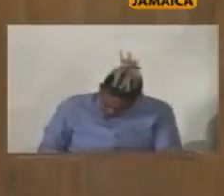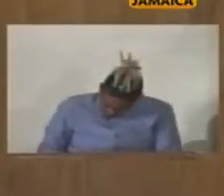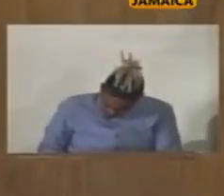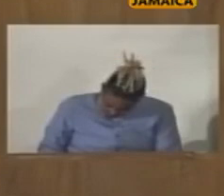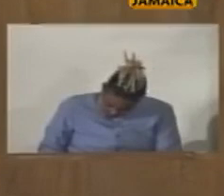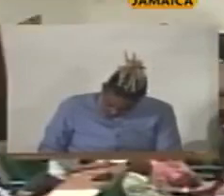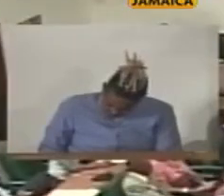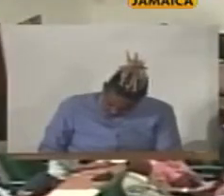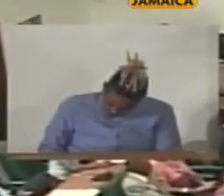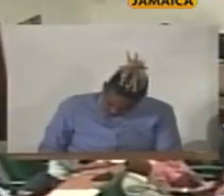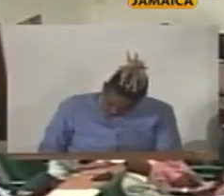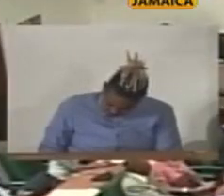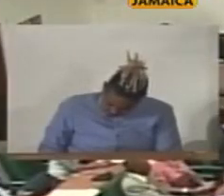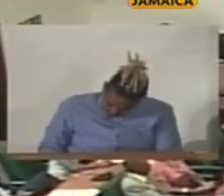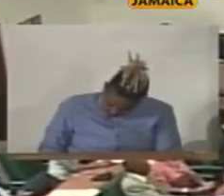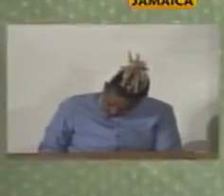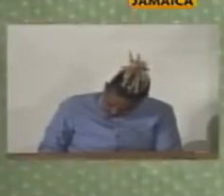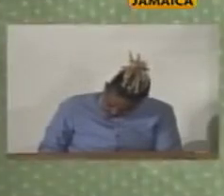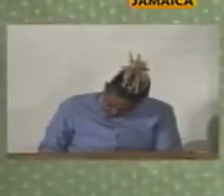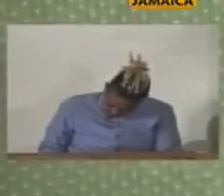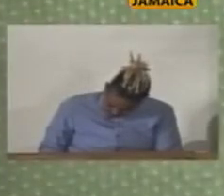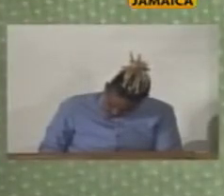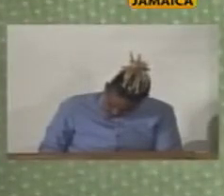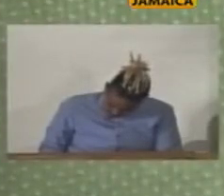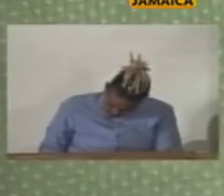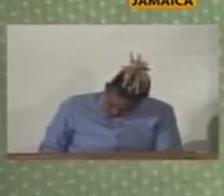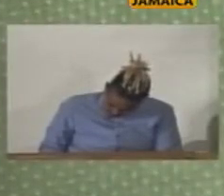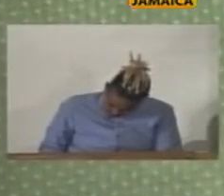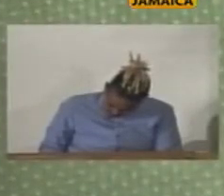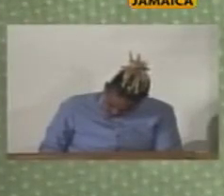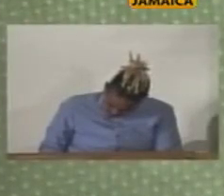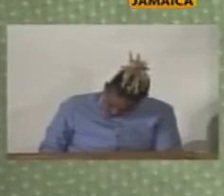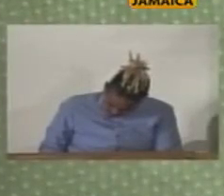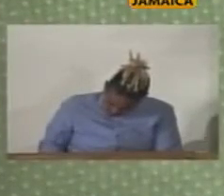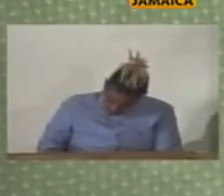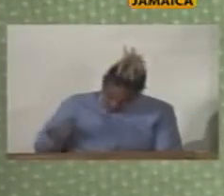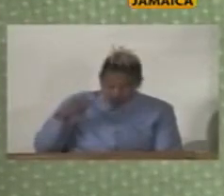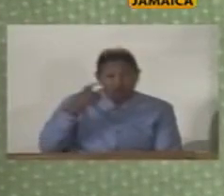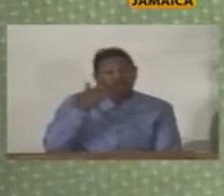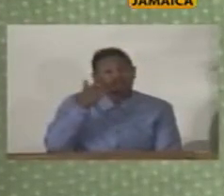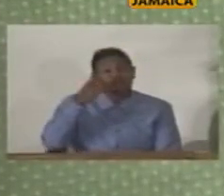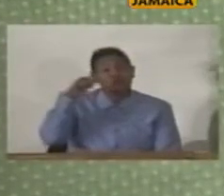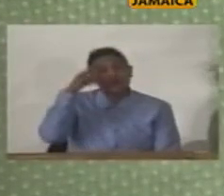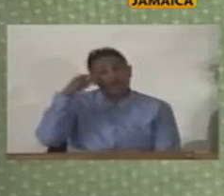Those in favor? Those against? As of it.